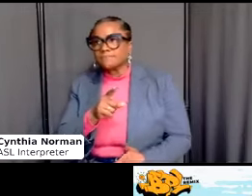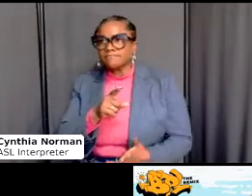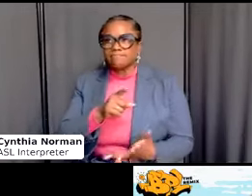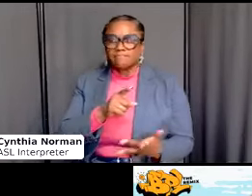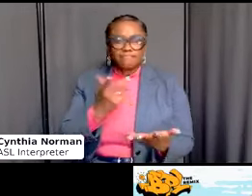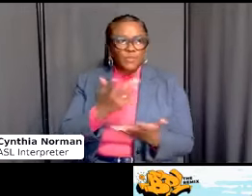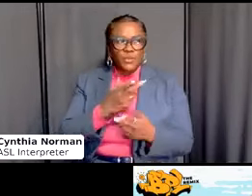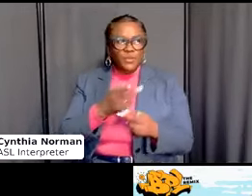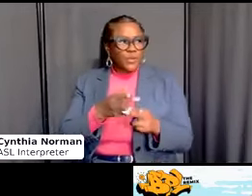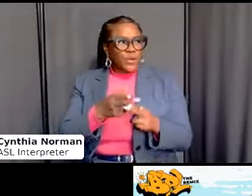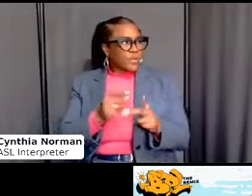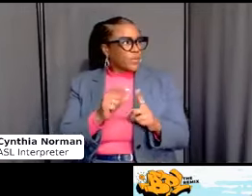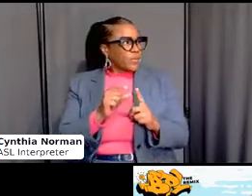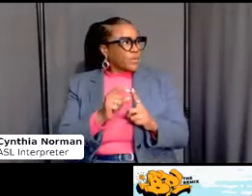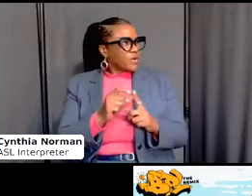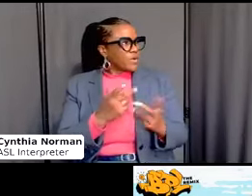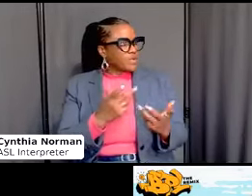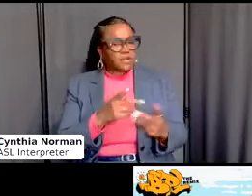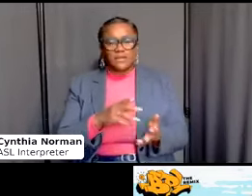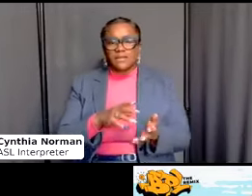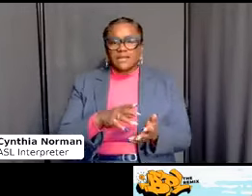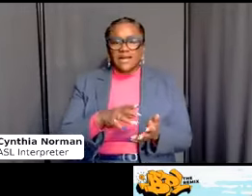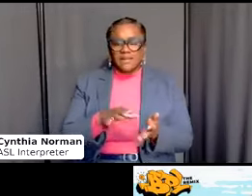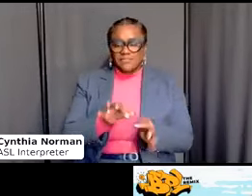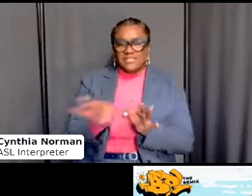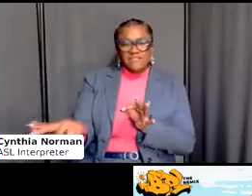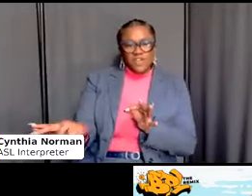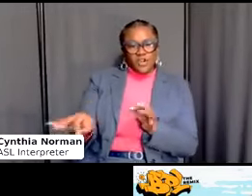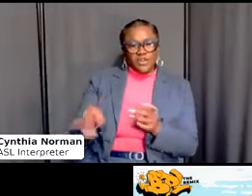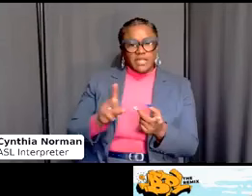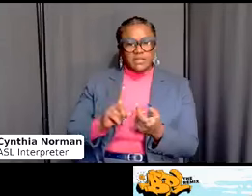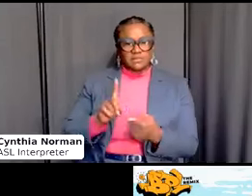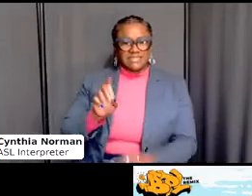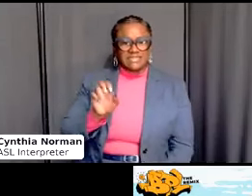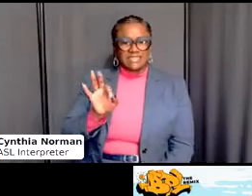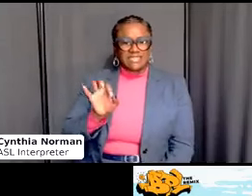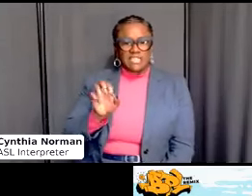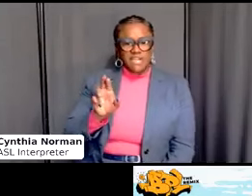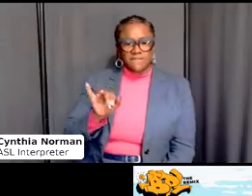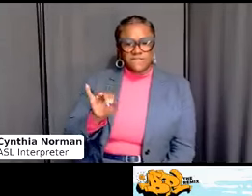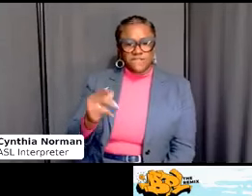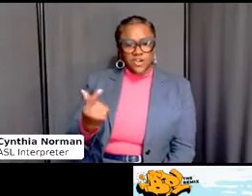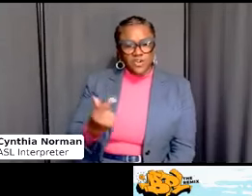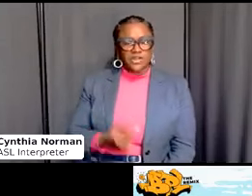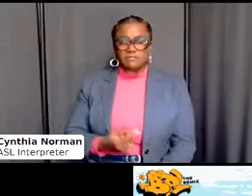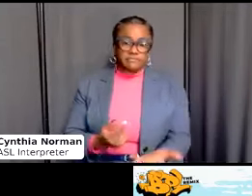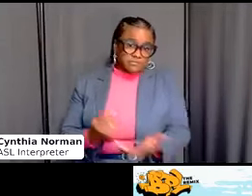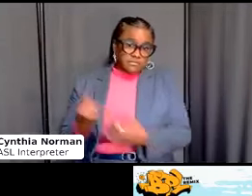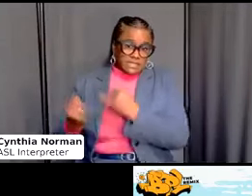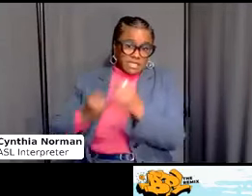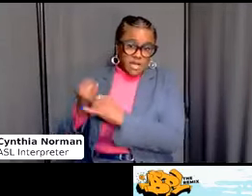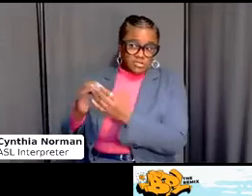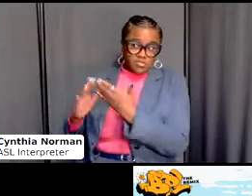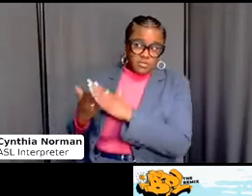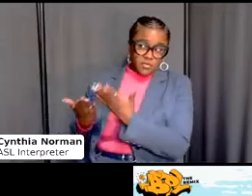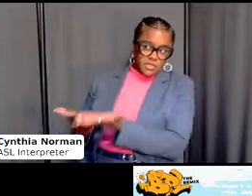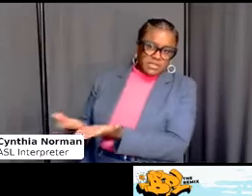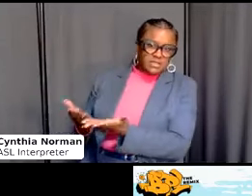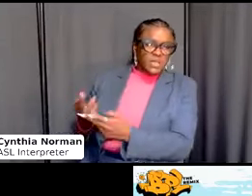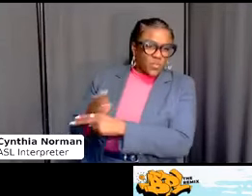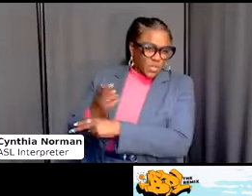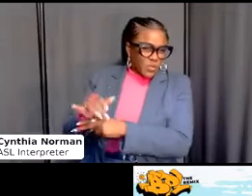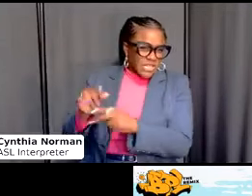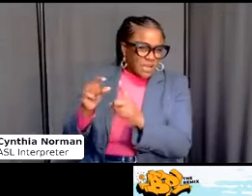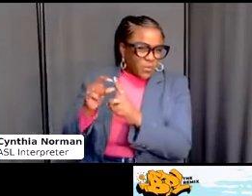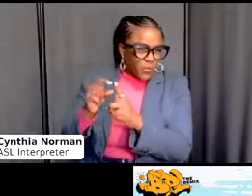you call it? What's the word? I'm deferring to because you said that the international community, and we use that term a lot